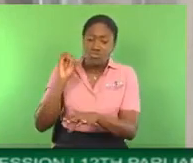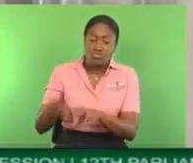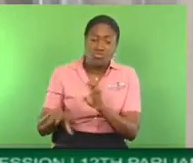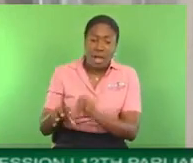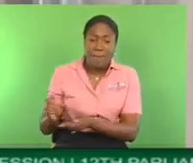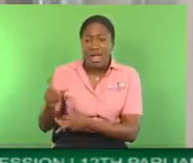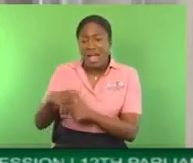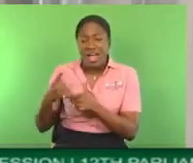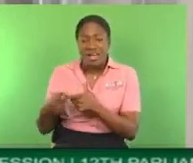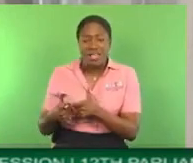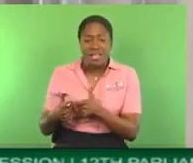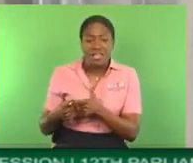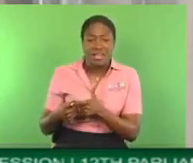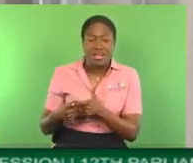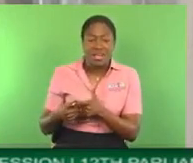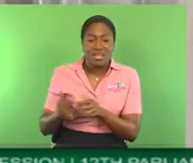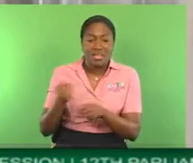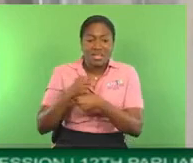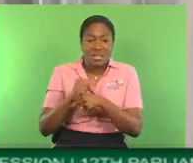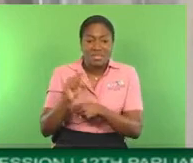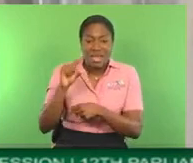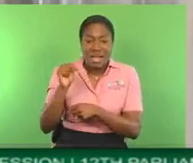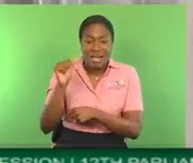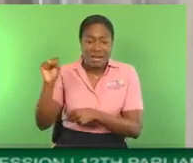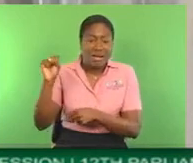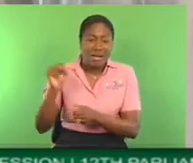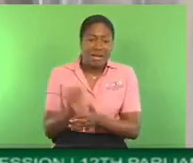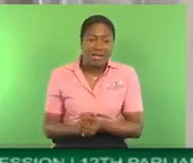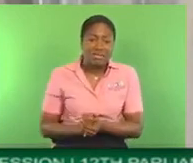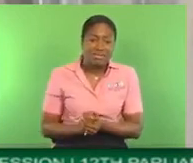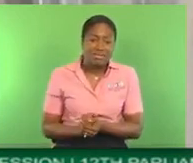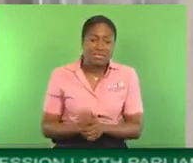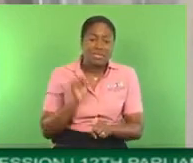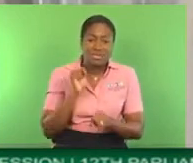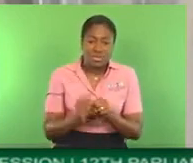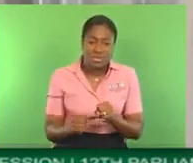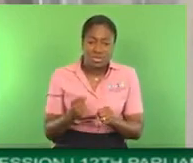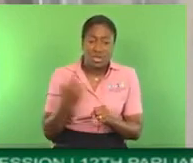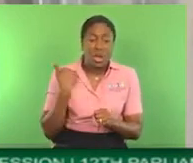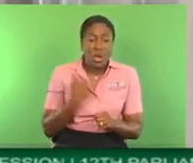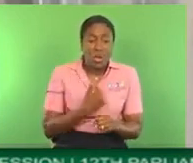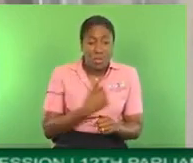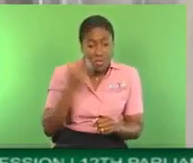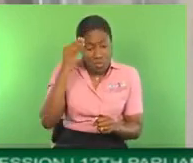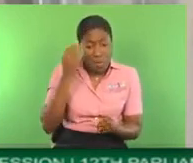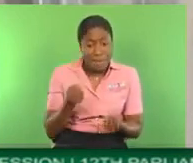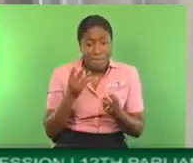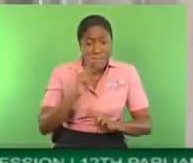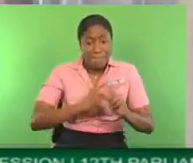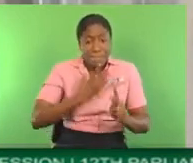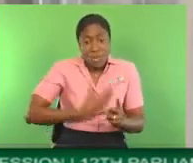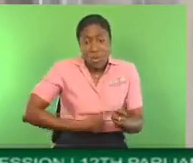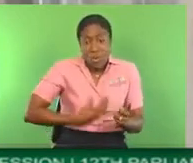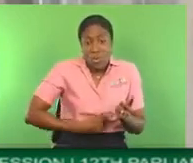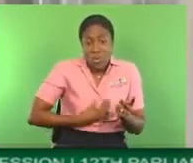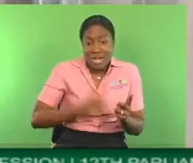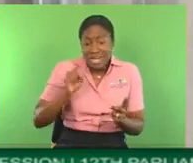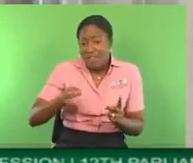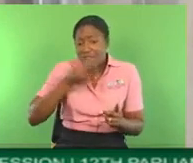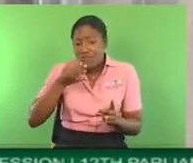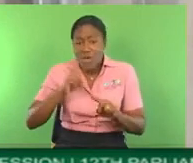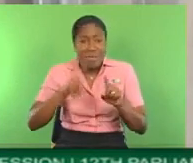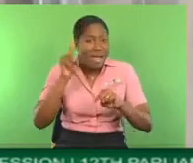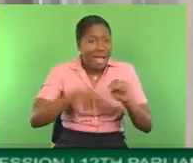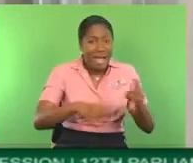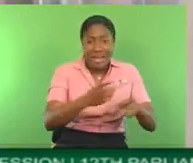what happens? That's greenhouse gases. So we want food, and many people are starving and they need food, but they can't get food because